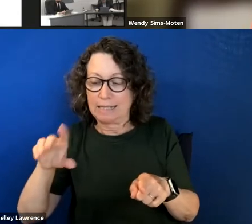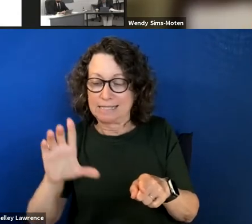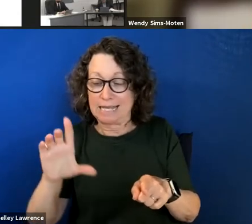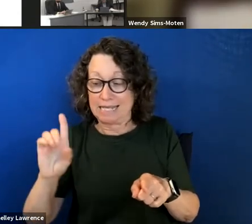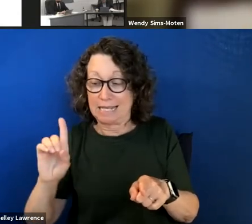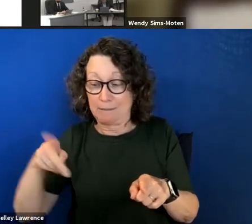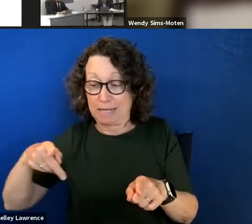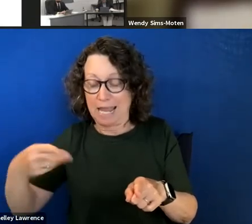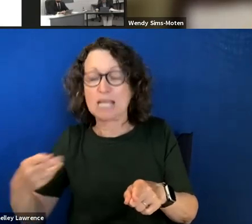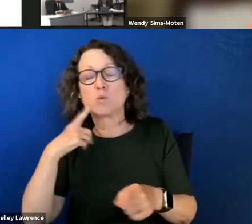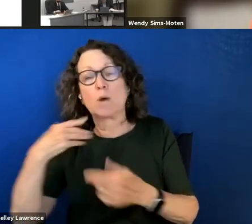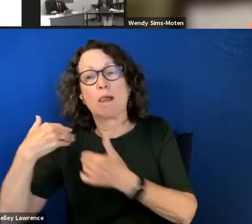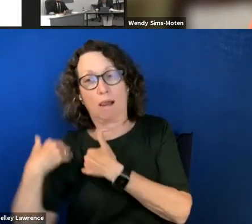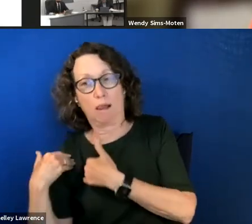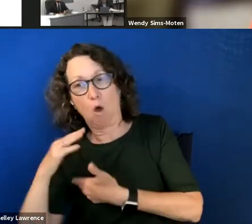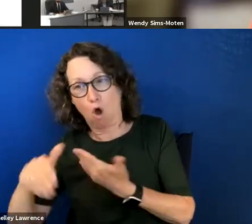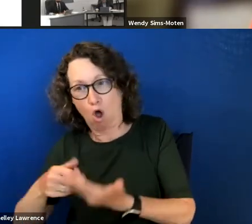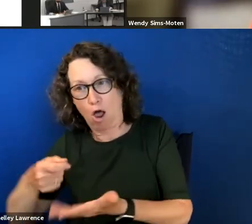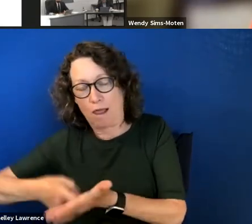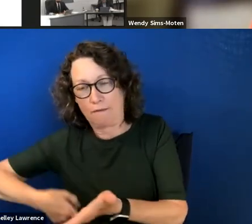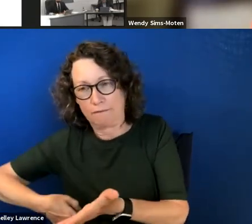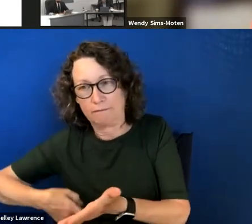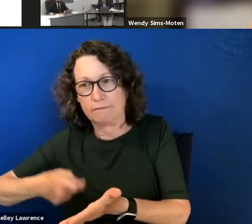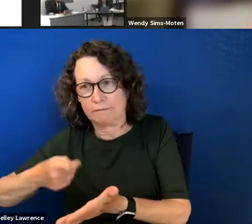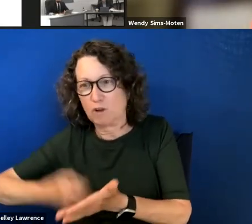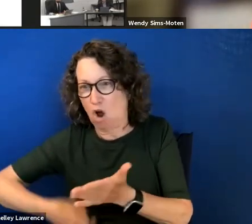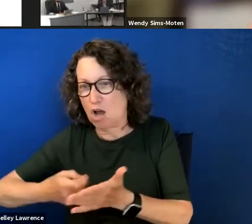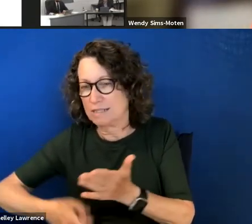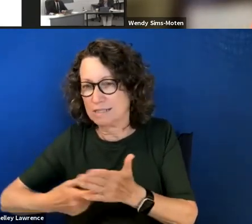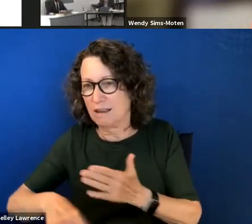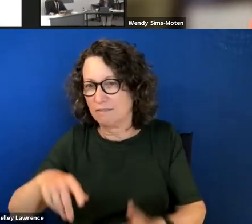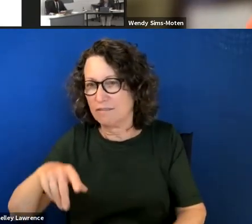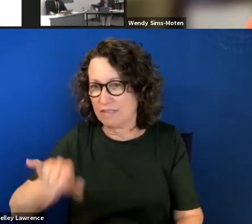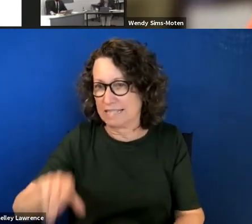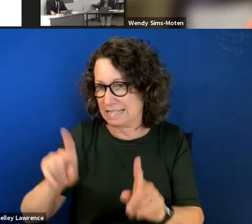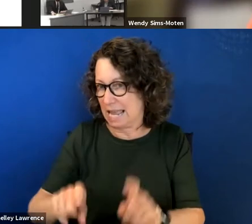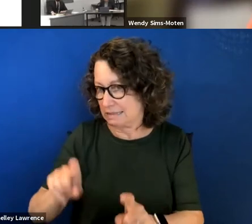responsible for the cost of the Abbott Binax Now tests.